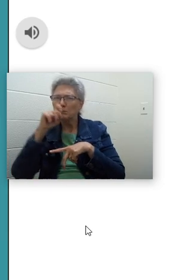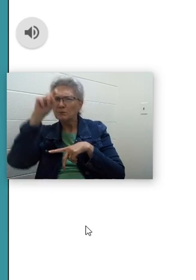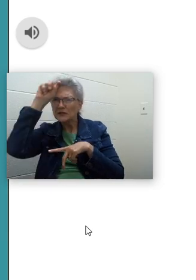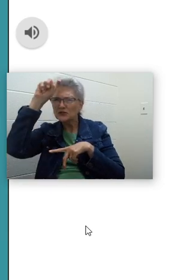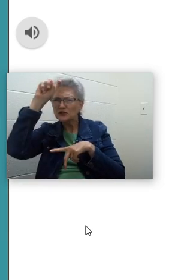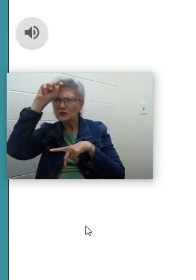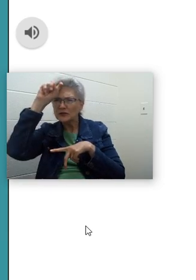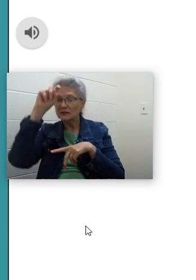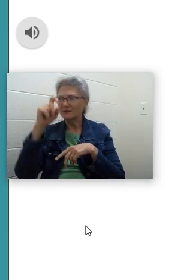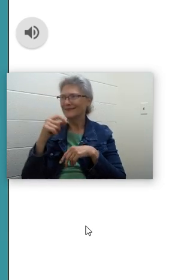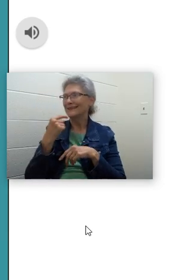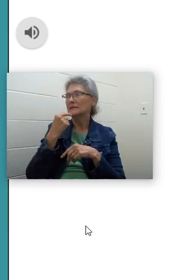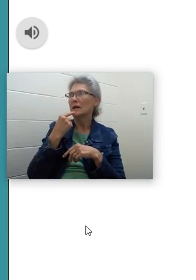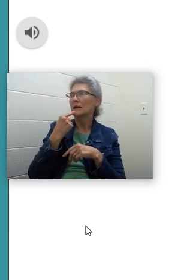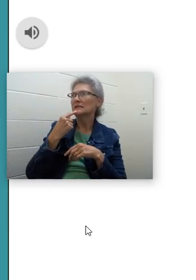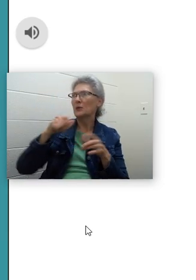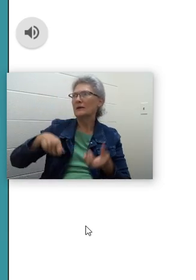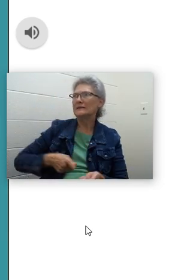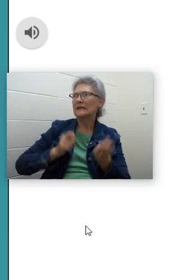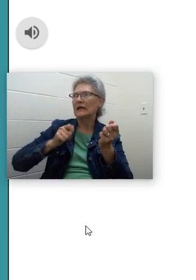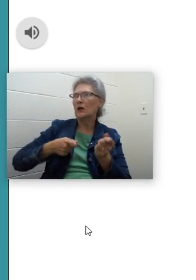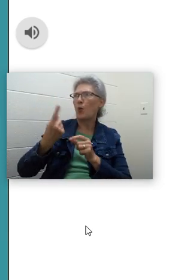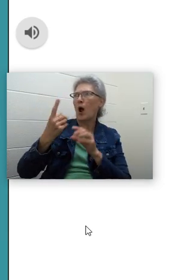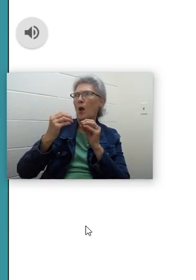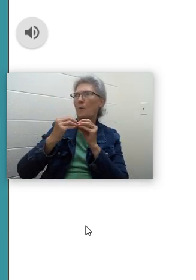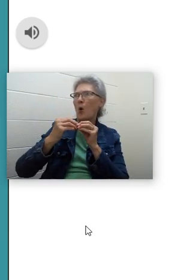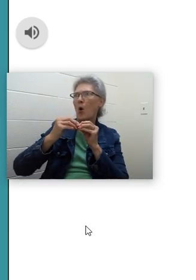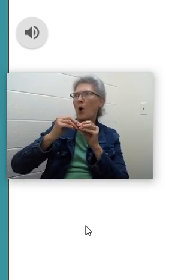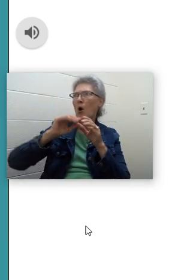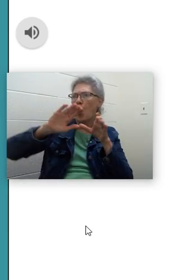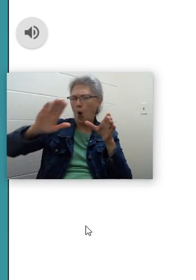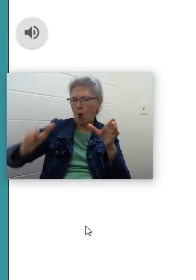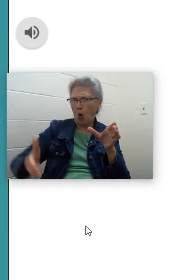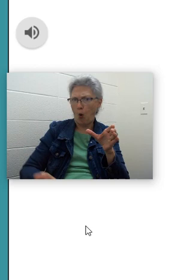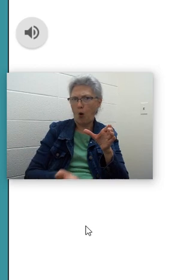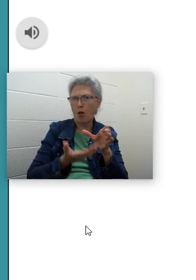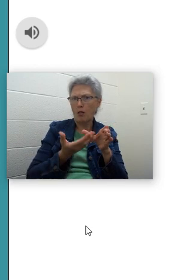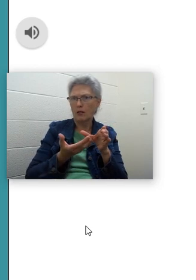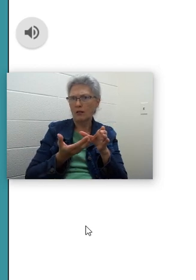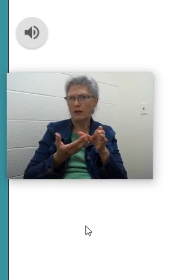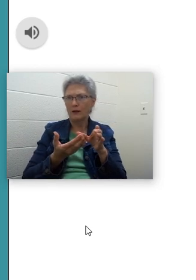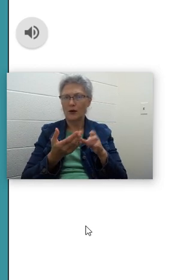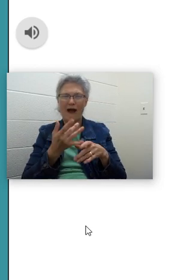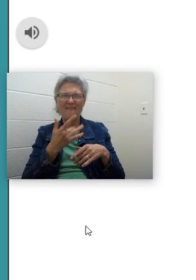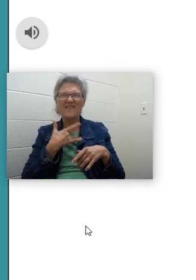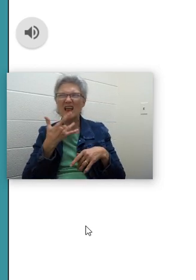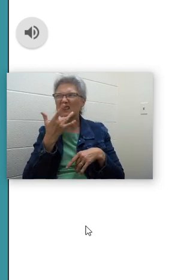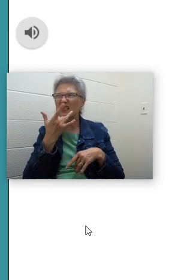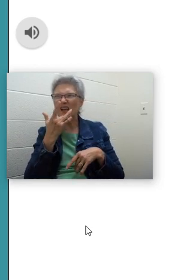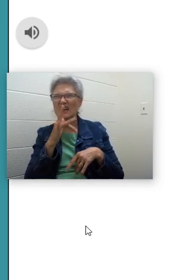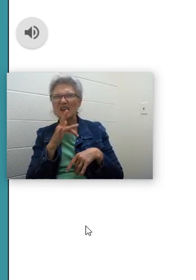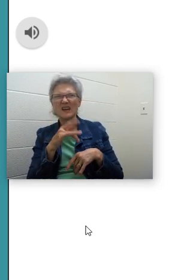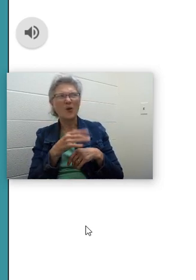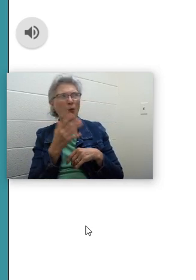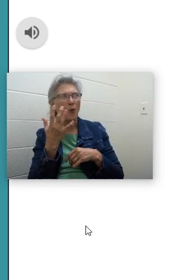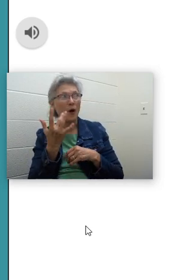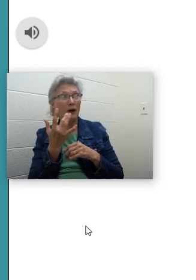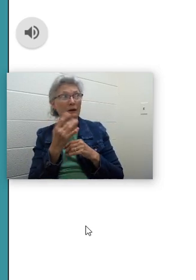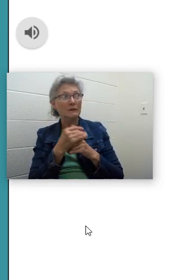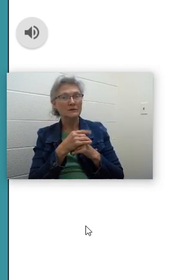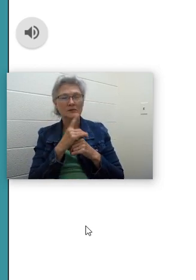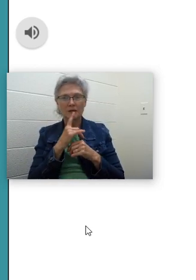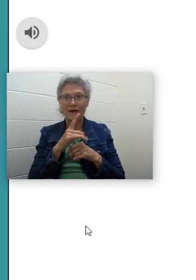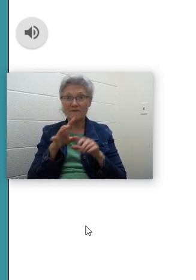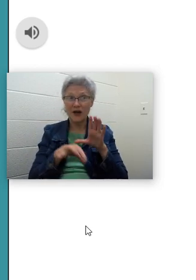hole? Why? I feel lucky. And find what's hidden at Camp Green Lake. What